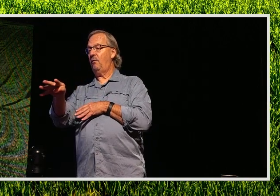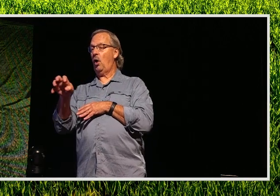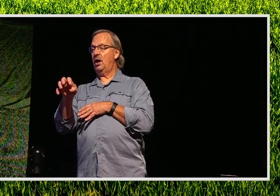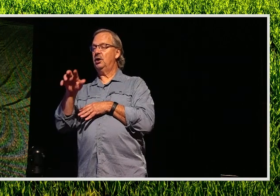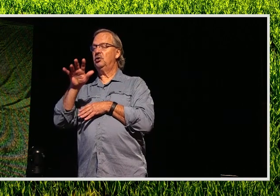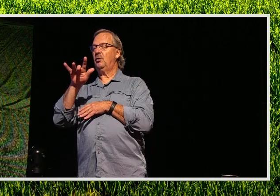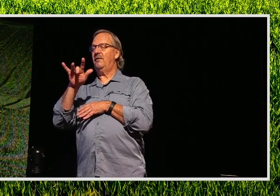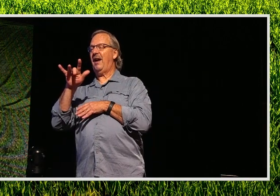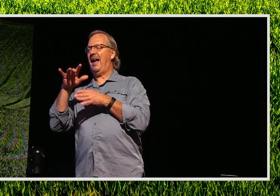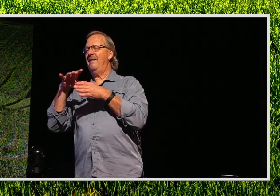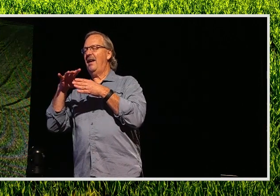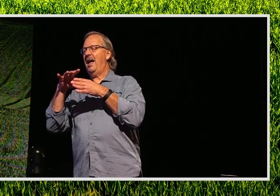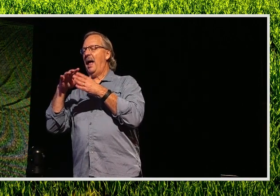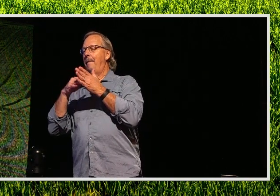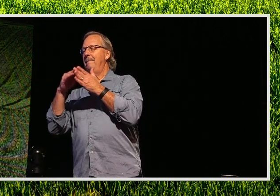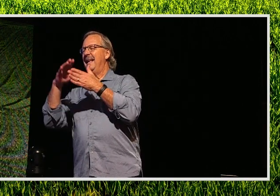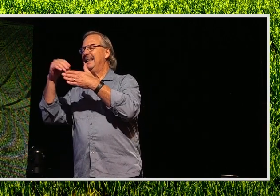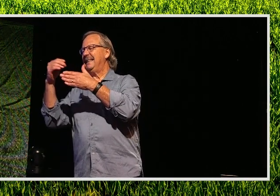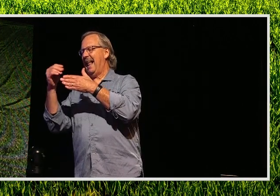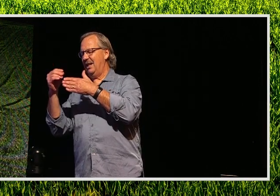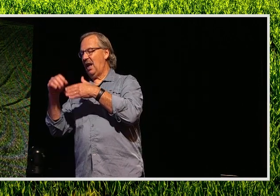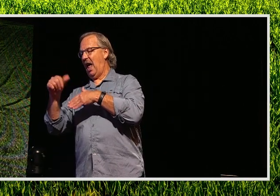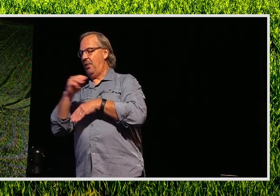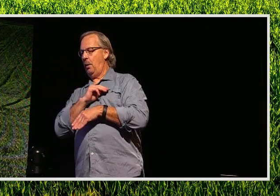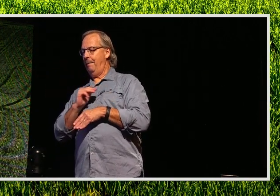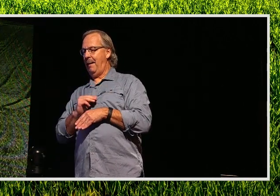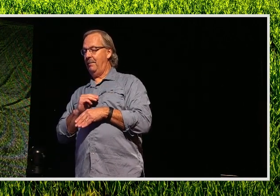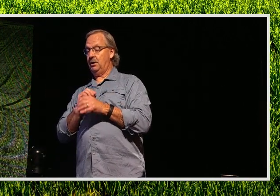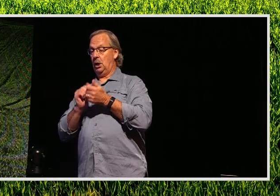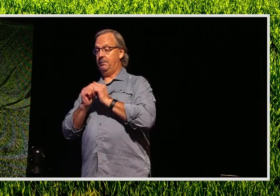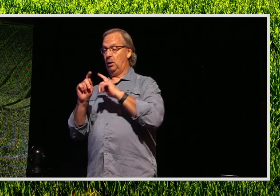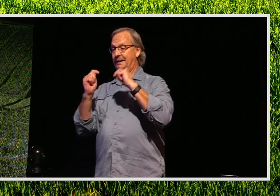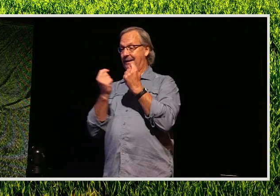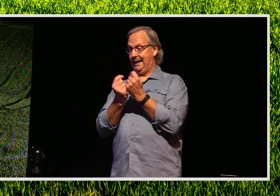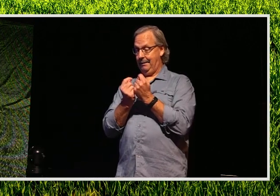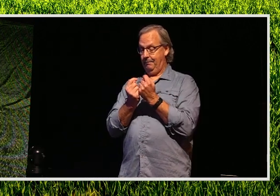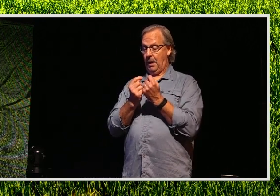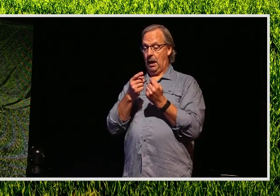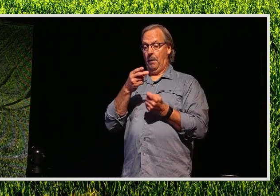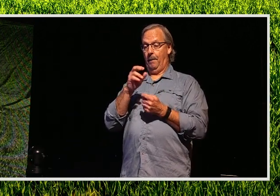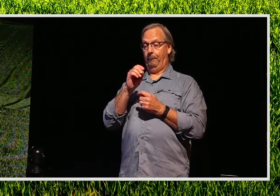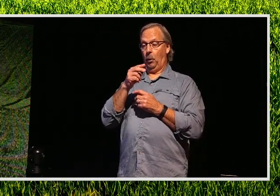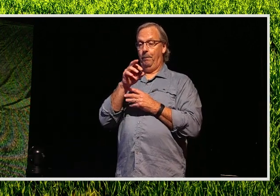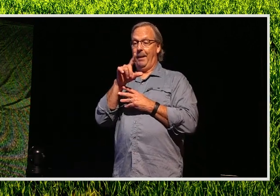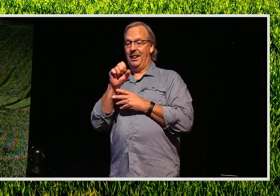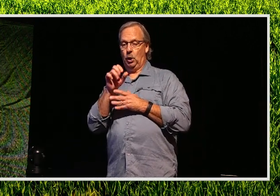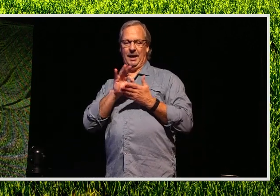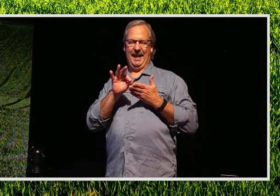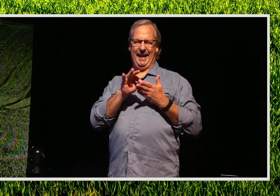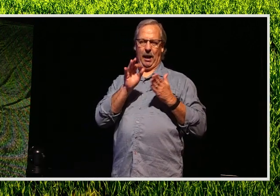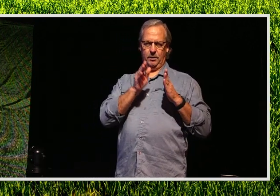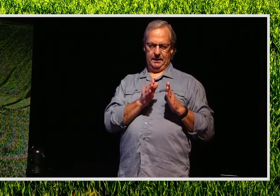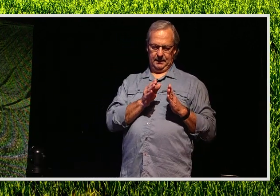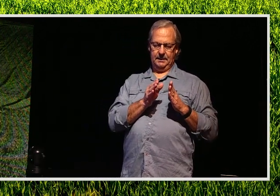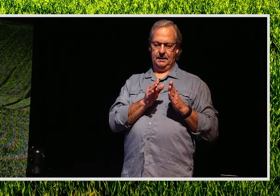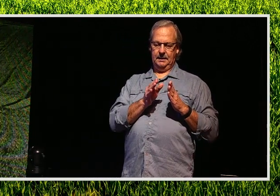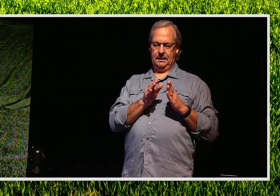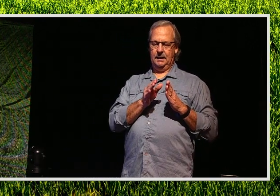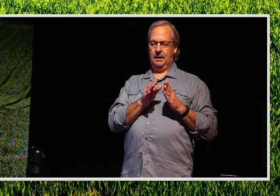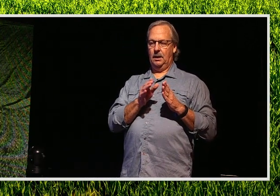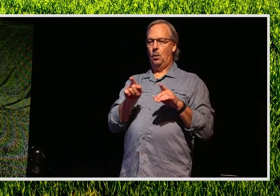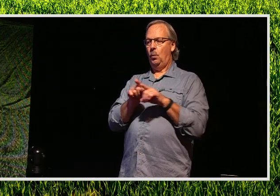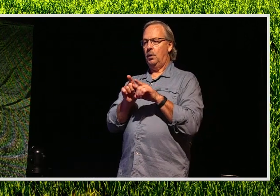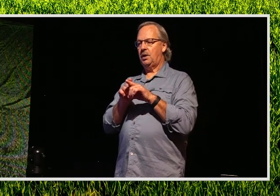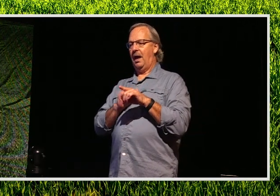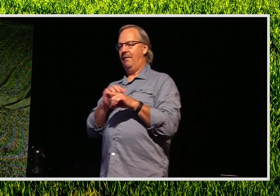in 2021. As other members of our support team, we have Propeller, who is our accounting, We also have